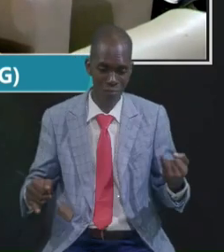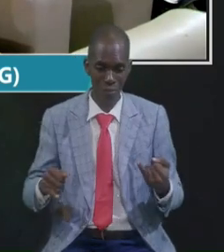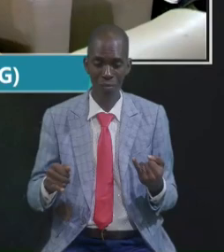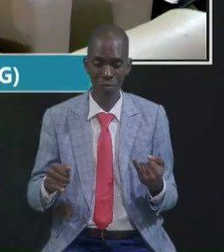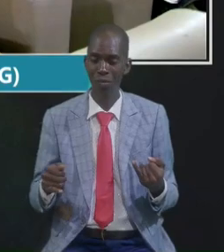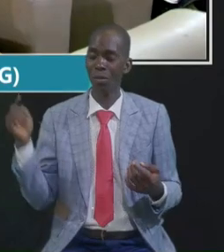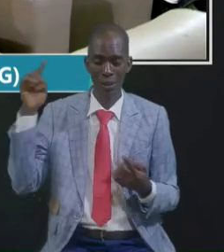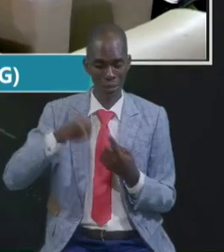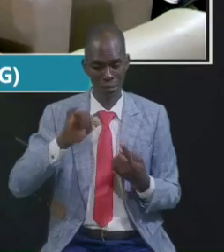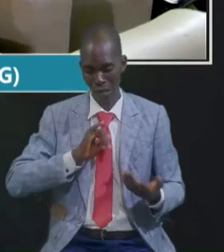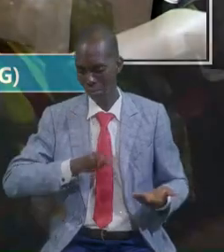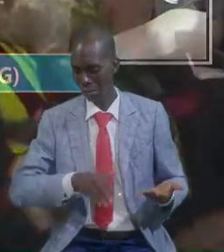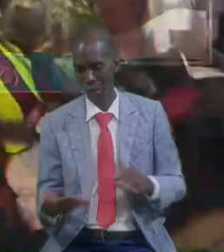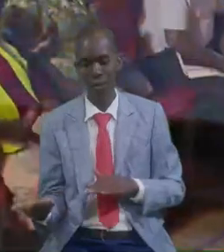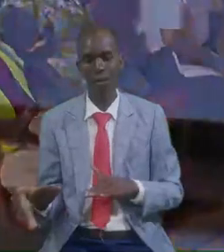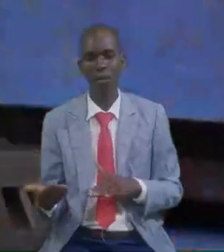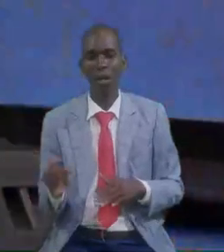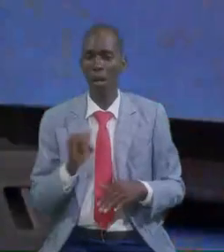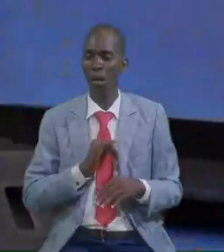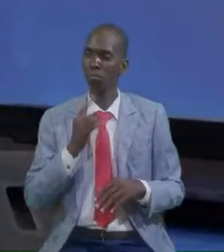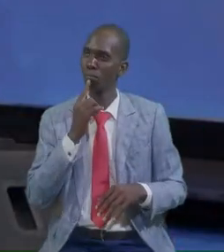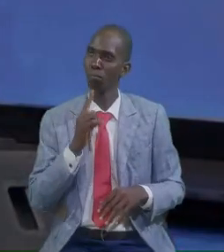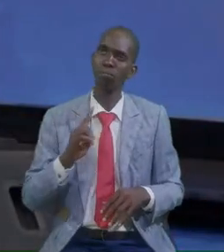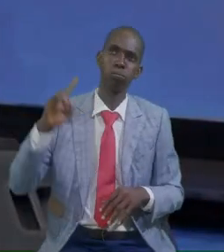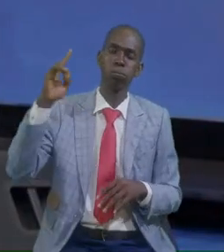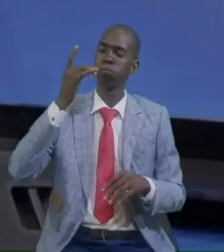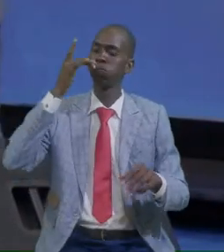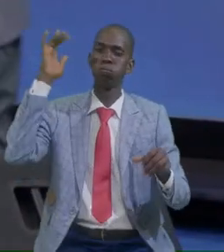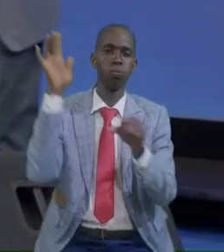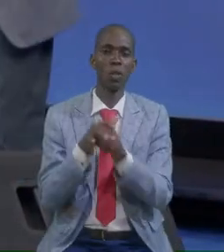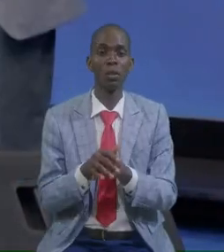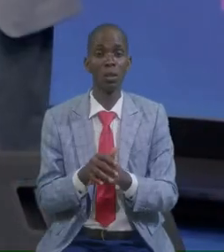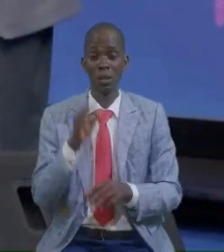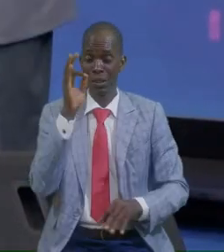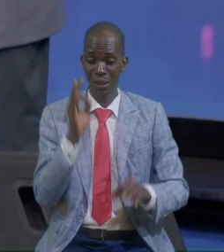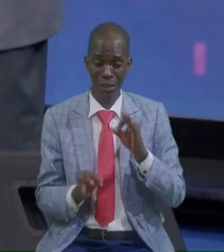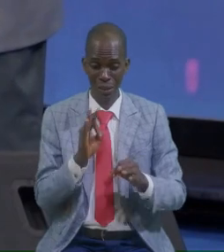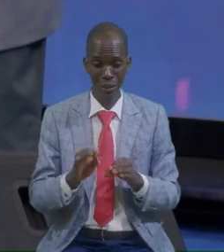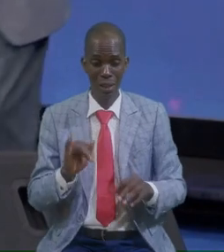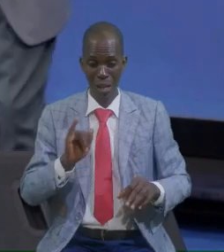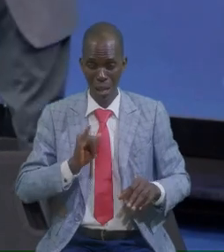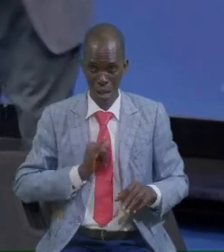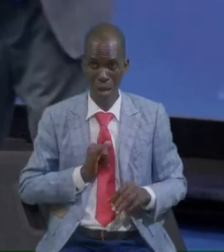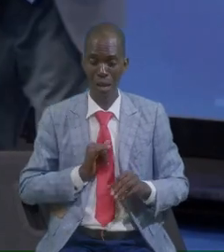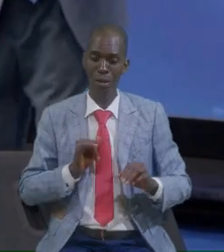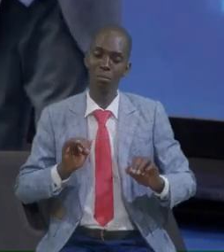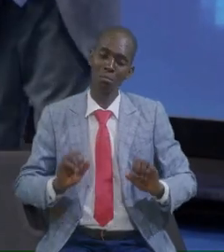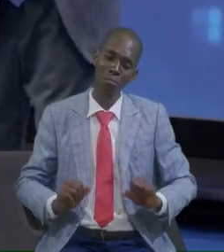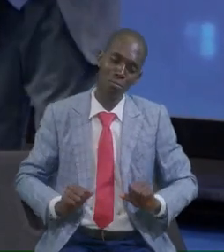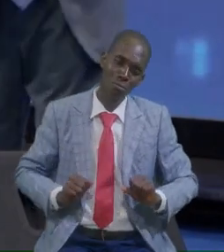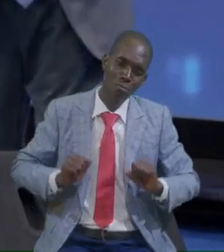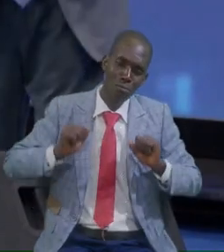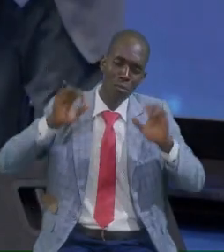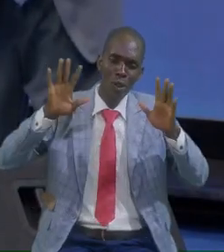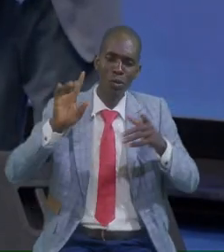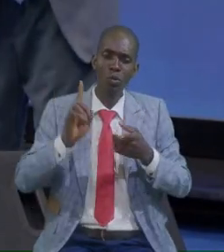body. And he swears, if I ever yield to, he calls it temptation, to the